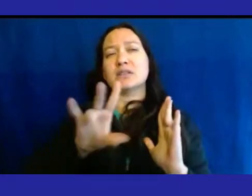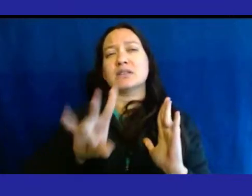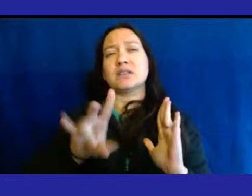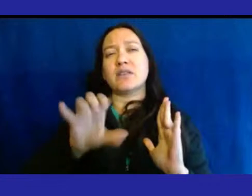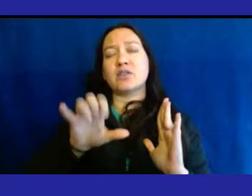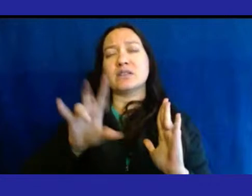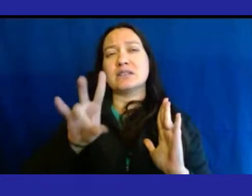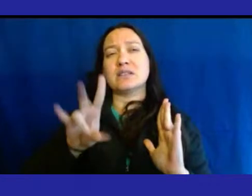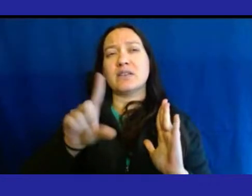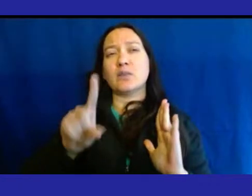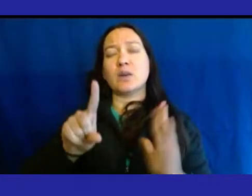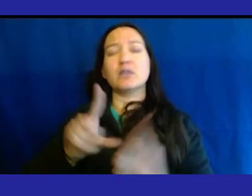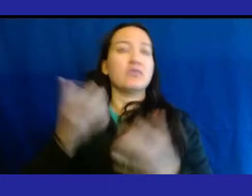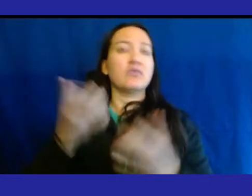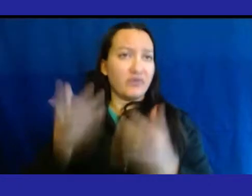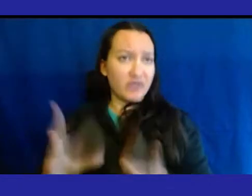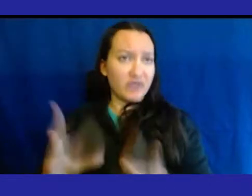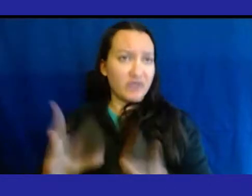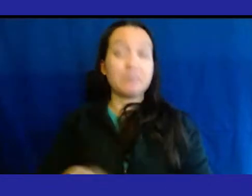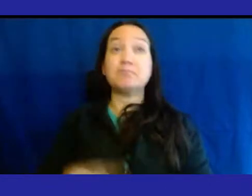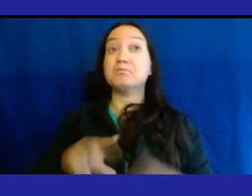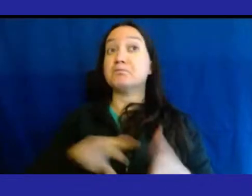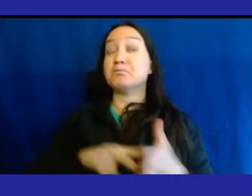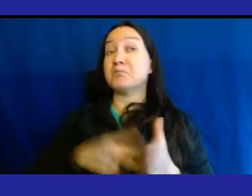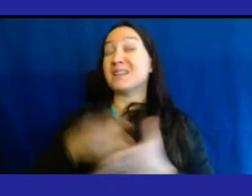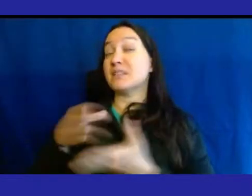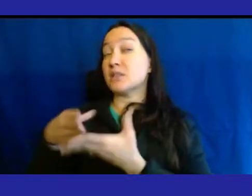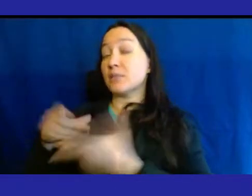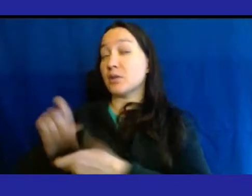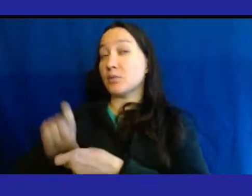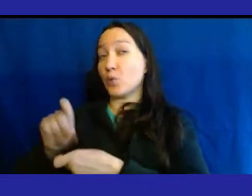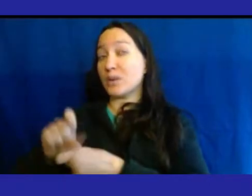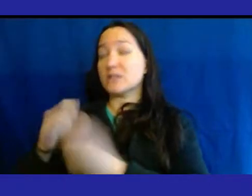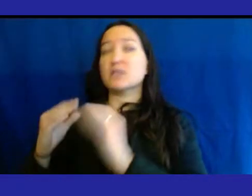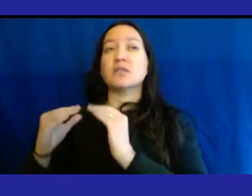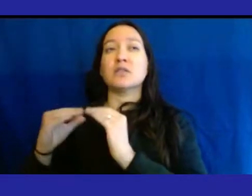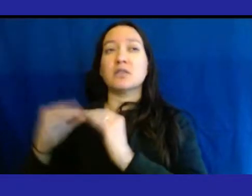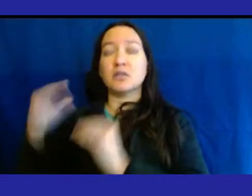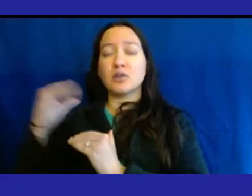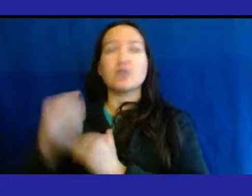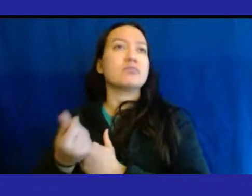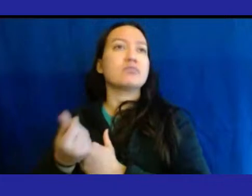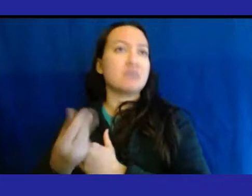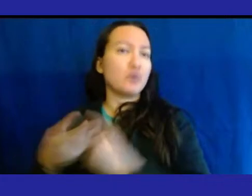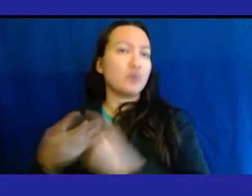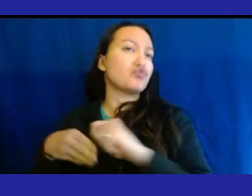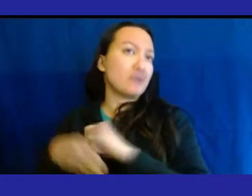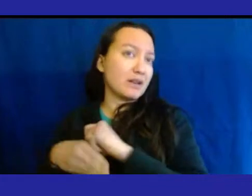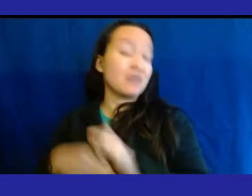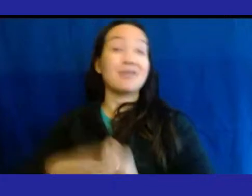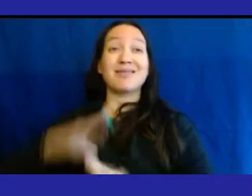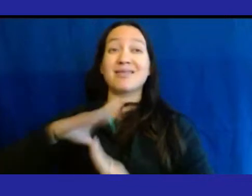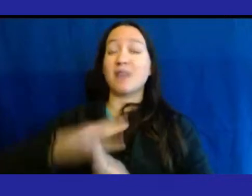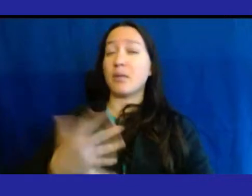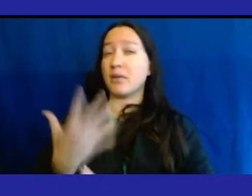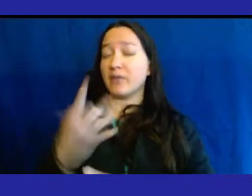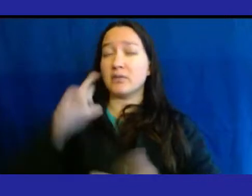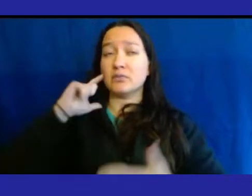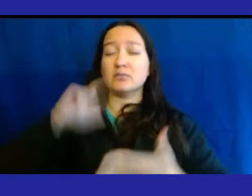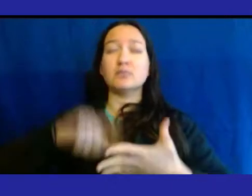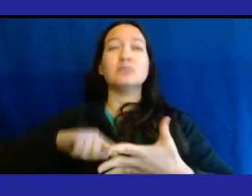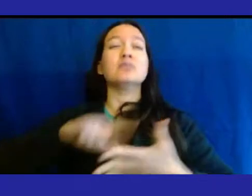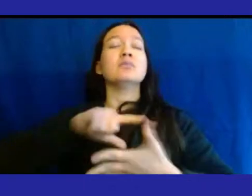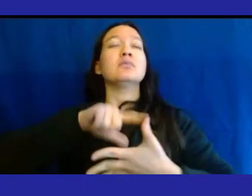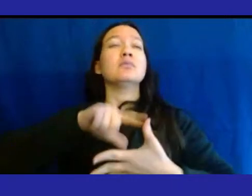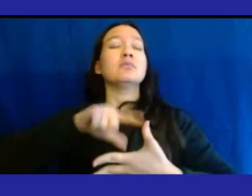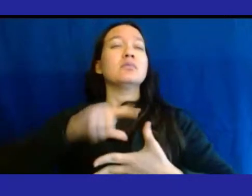48,771 completions, which means some employees took more than one training. Our top 5 trainings were identifying and managing